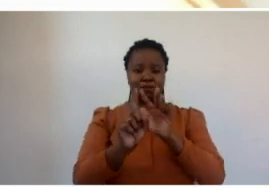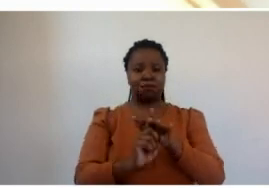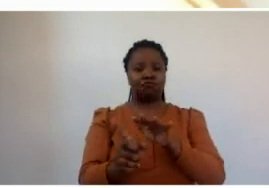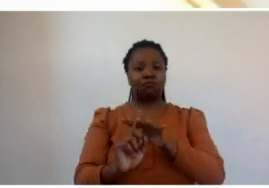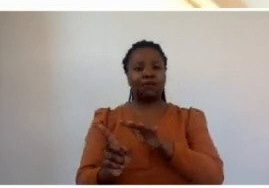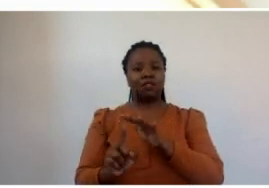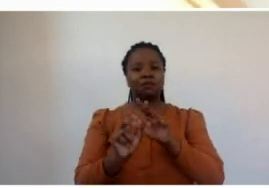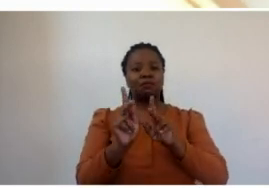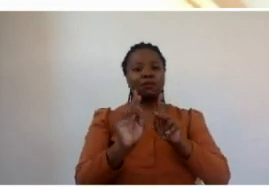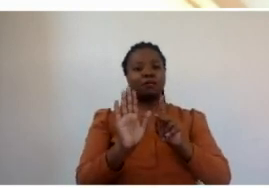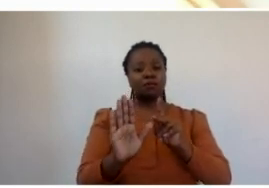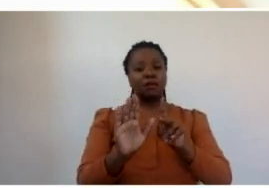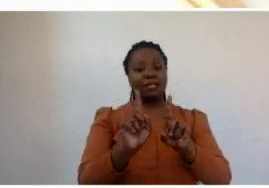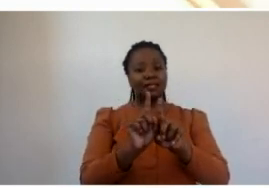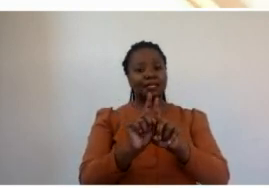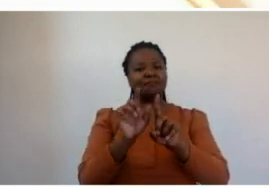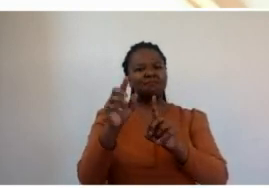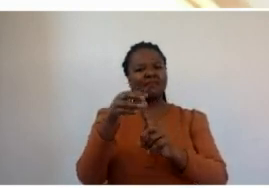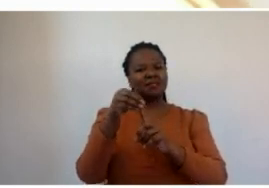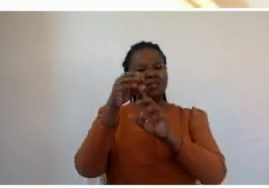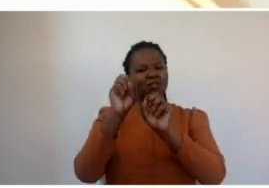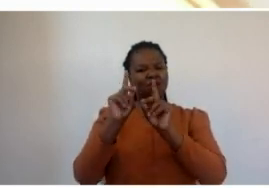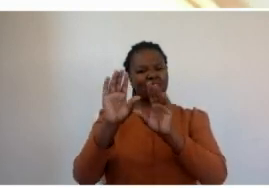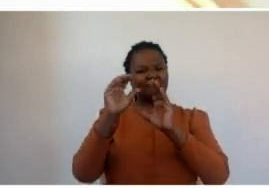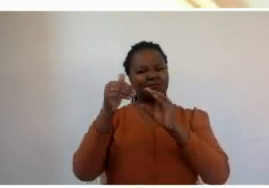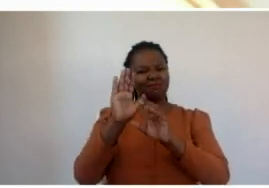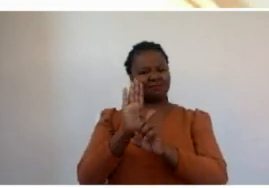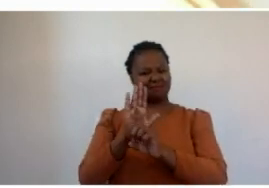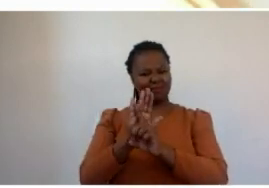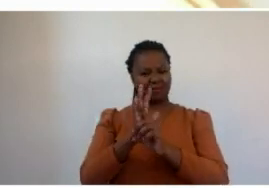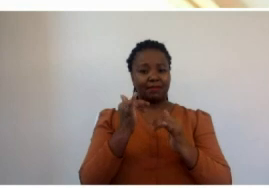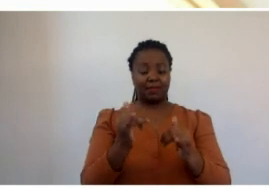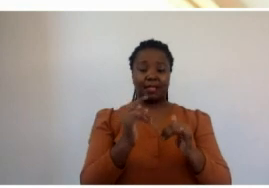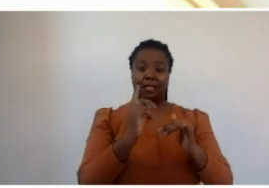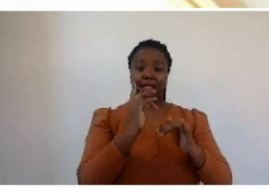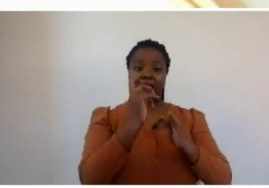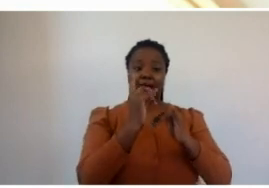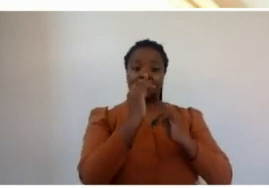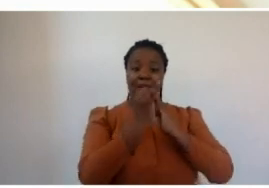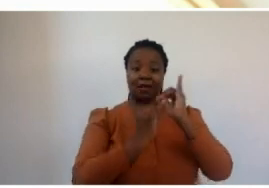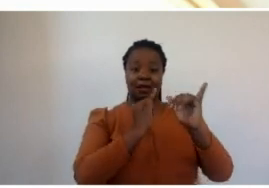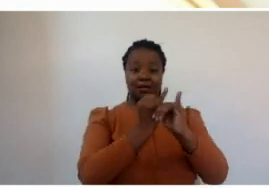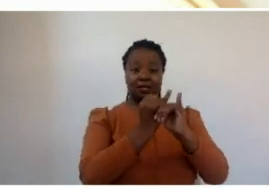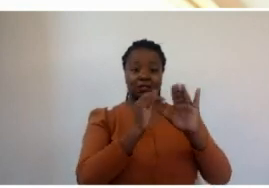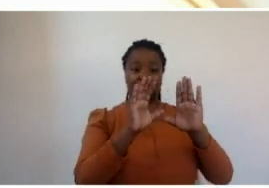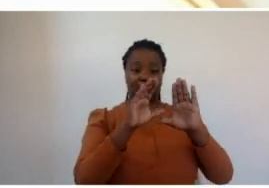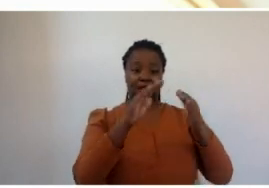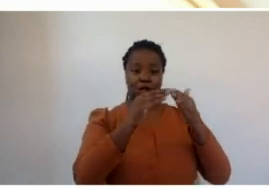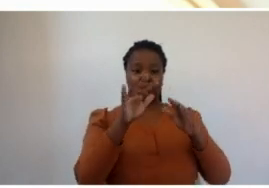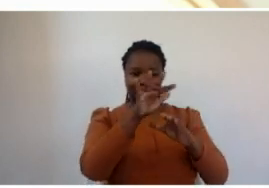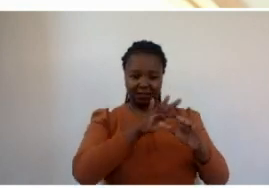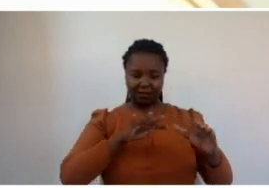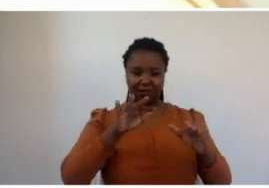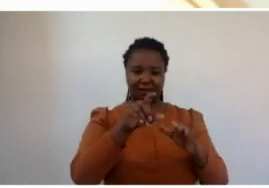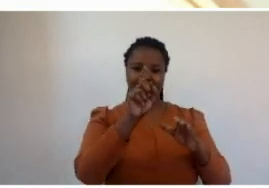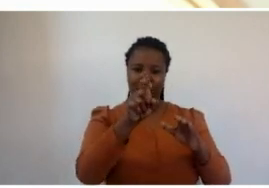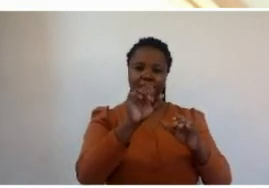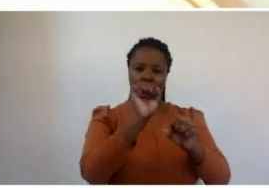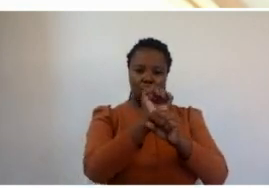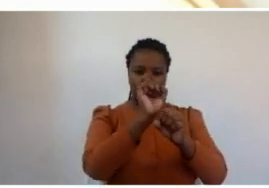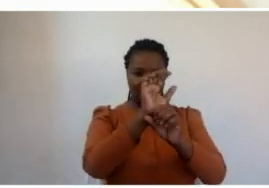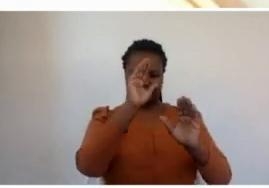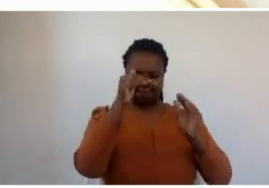and through education, and that as an international community, we really need to step up and make sure that we are putting resources,